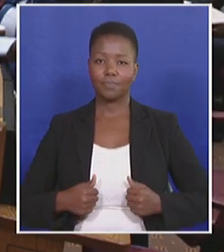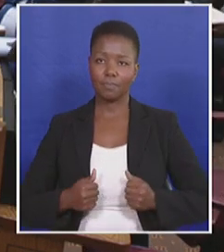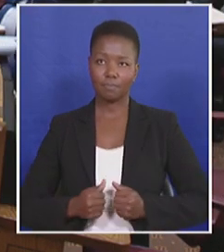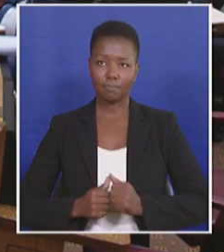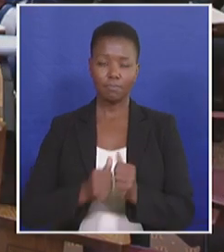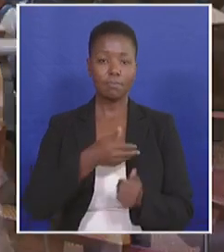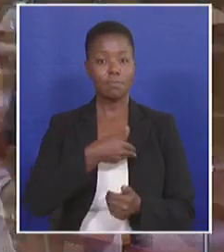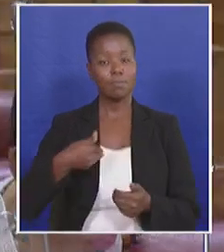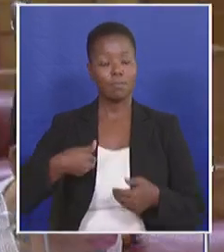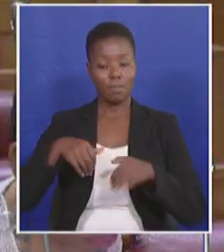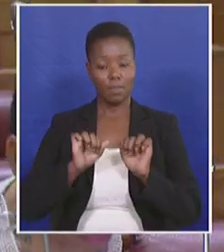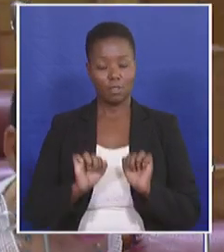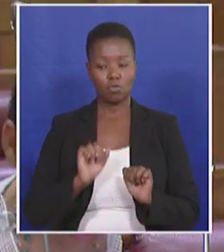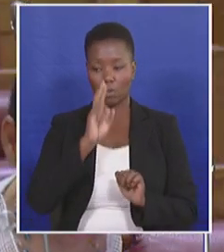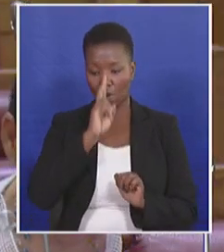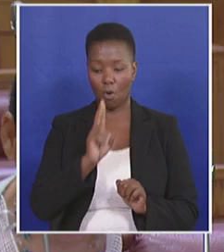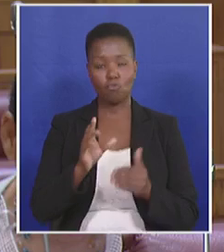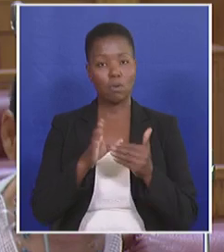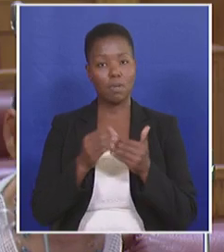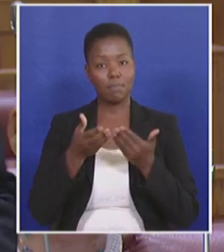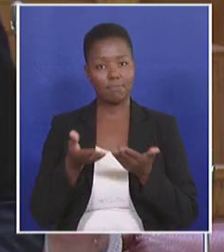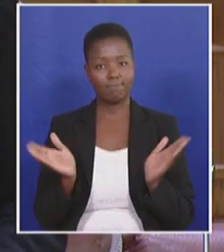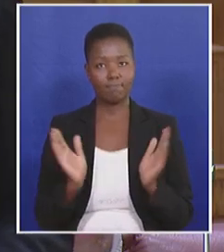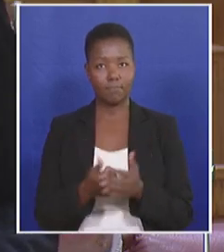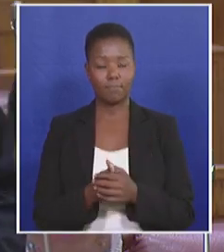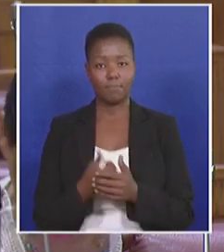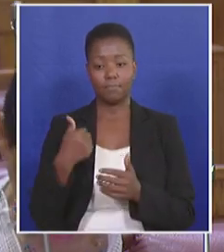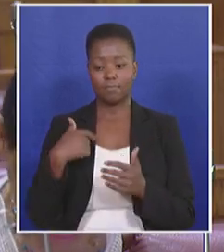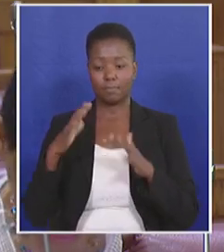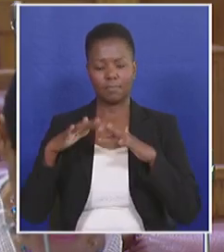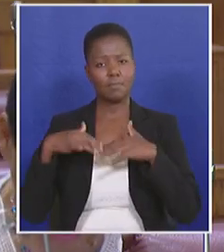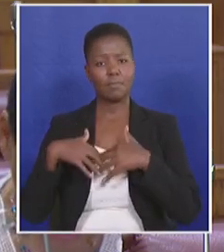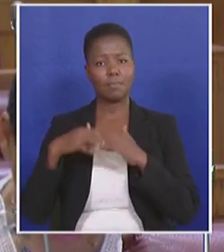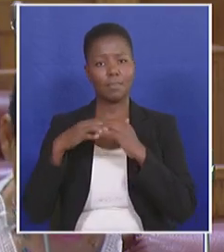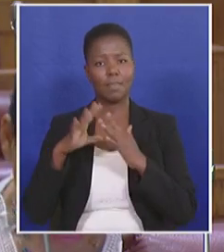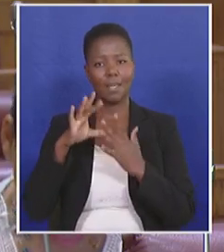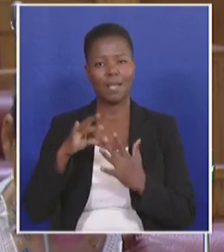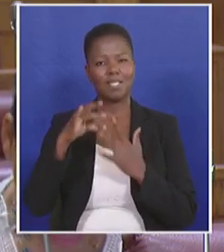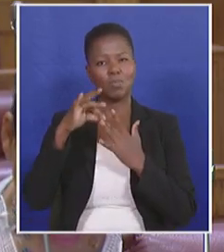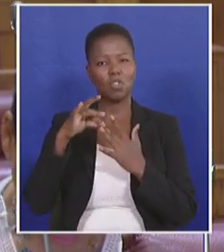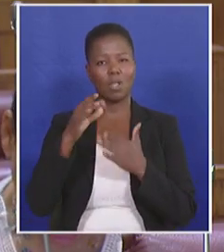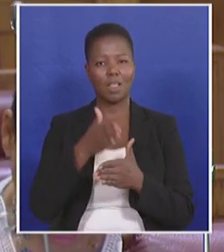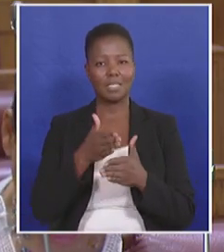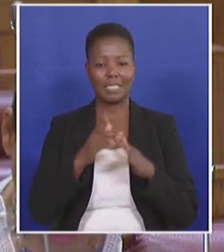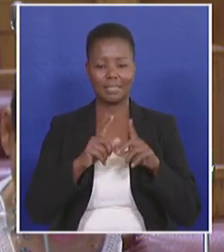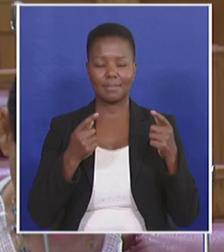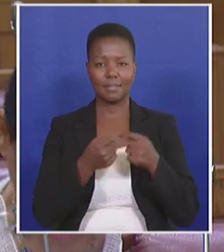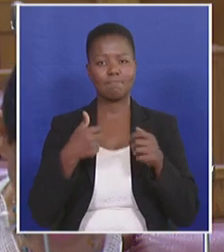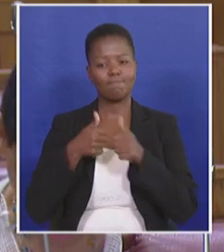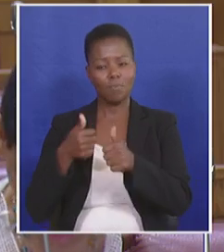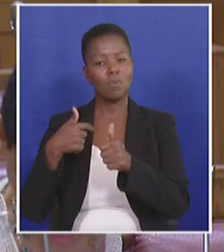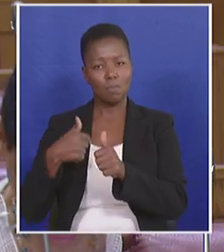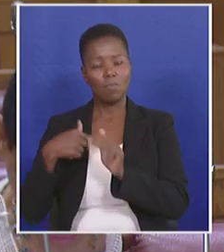Madam Chairperson, honorable members, the establishment of a special task team is based on project management principles